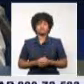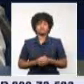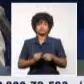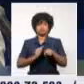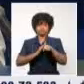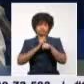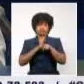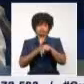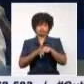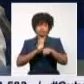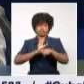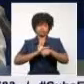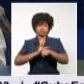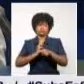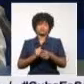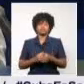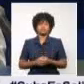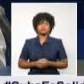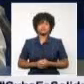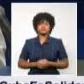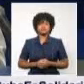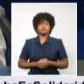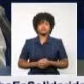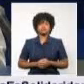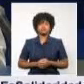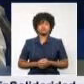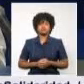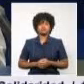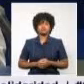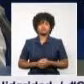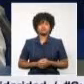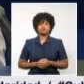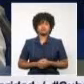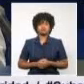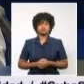And as a result of this study,